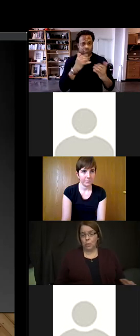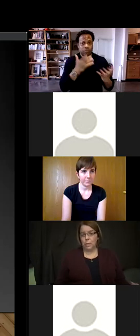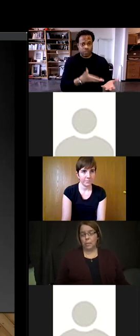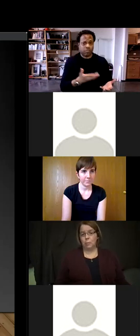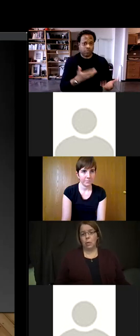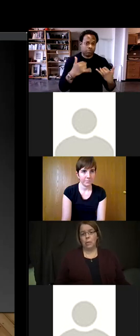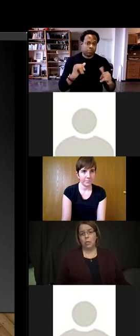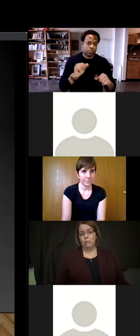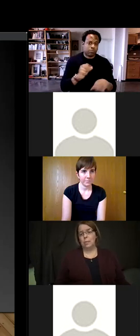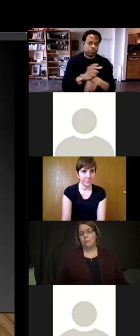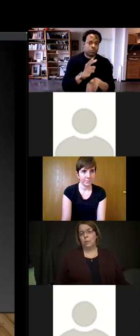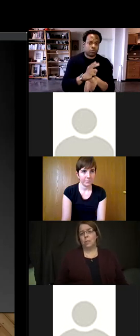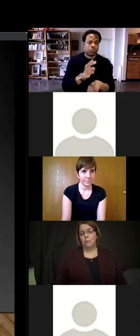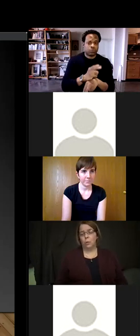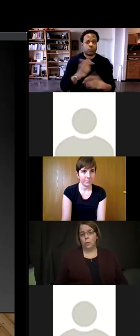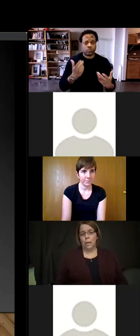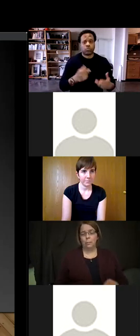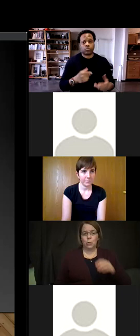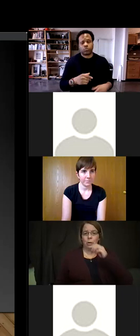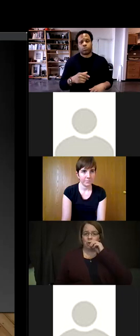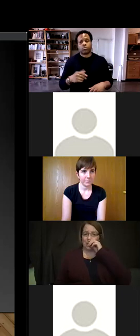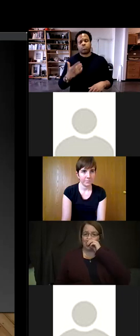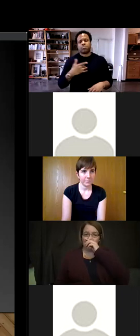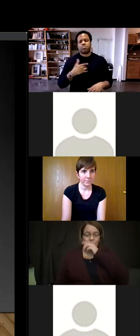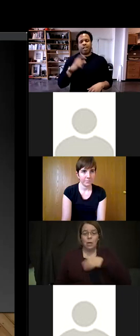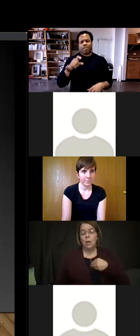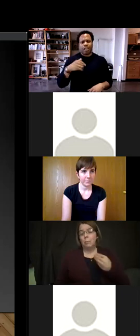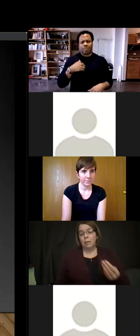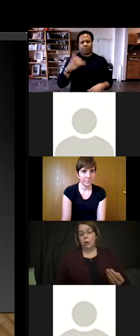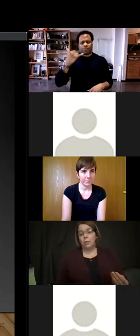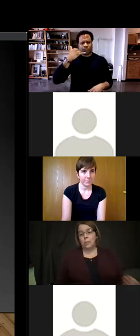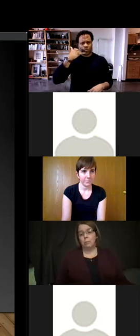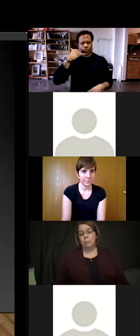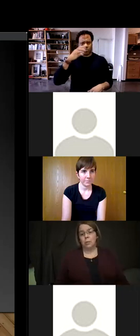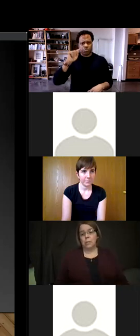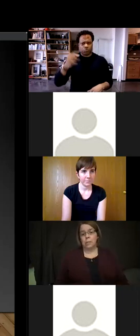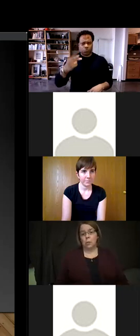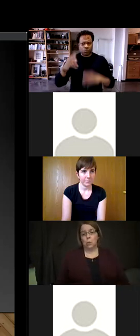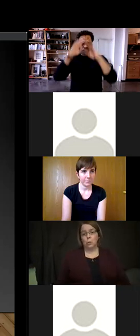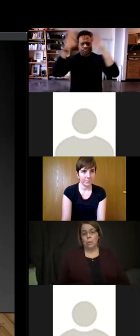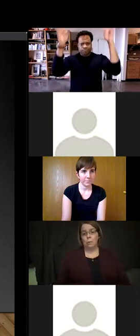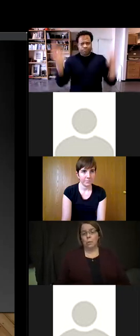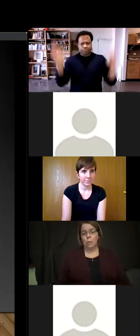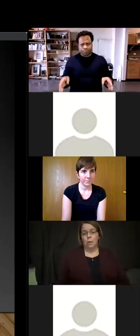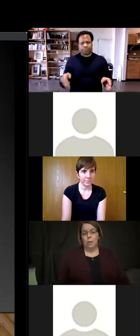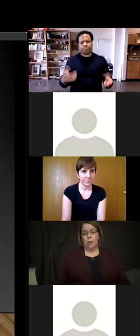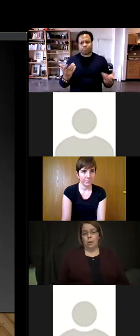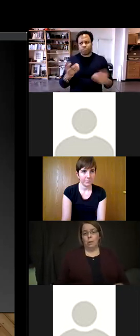Those were the telecommunication devices for the deaf where you typed your conversation. But there are some people that still use